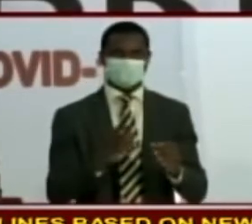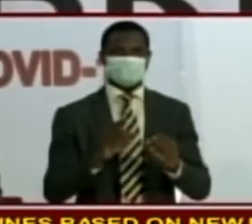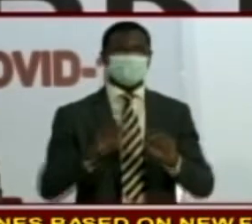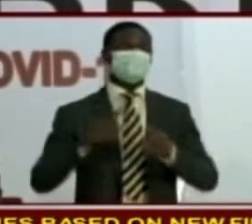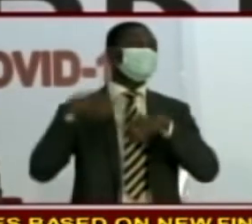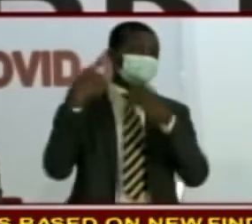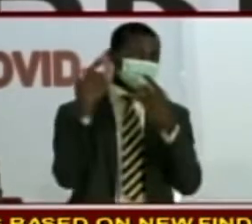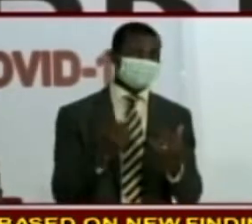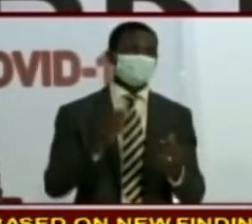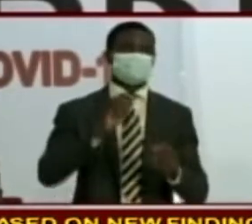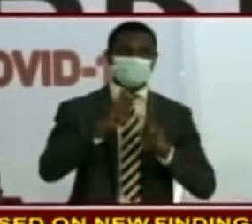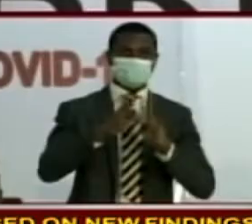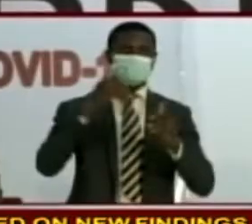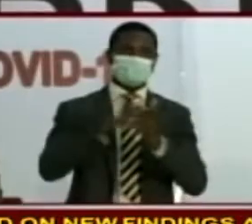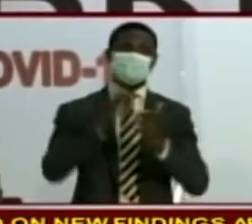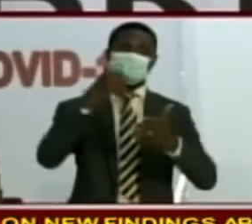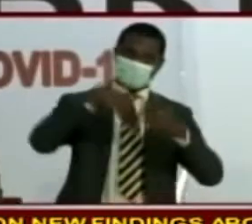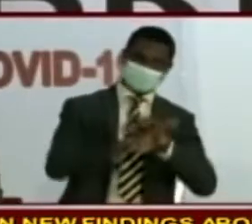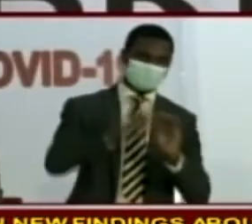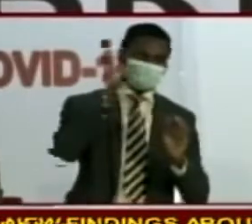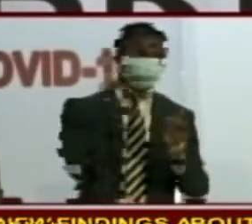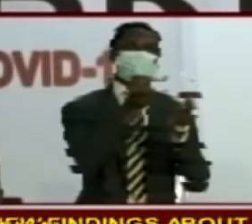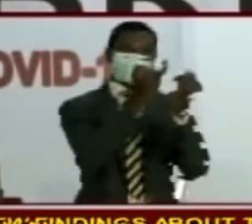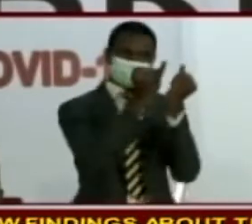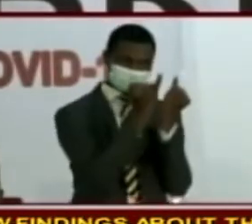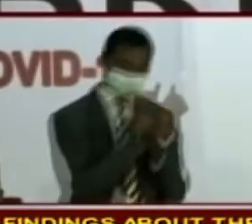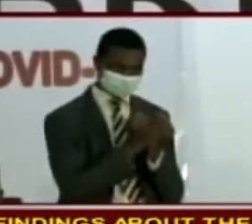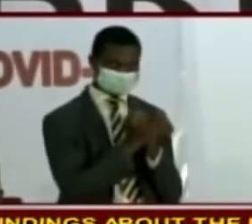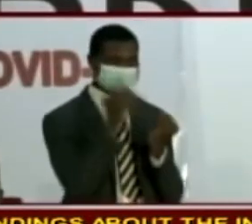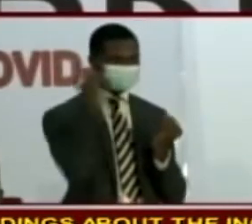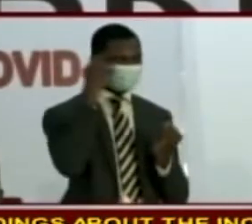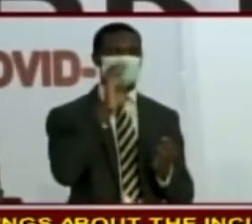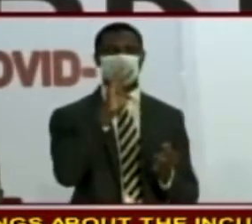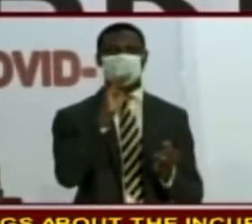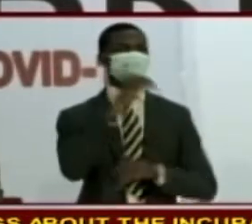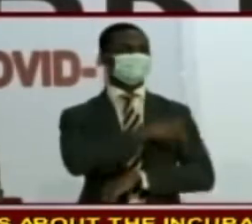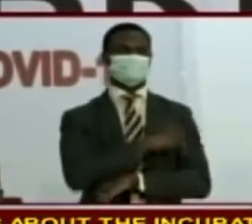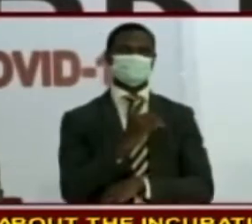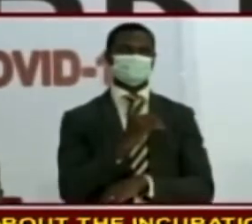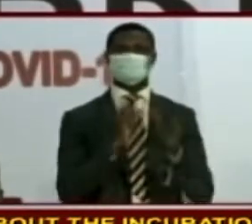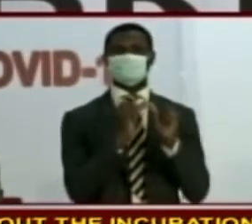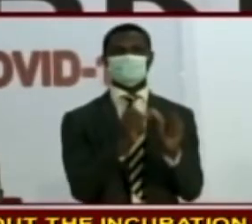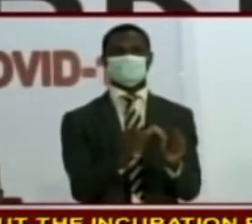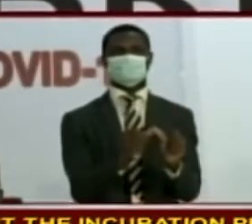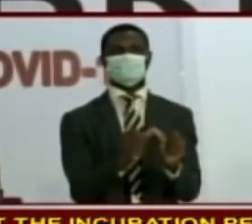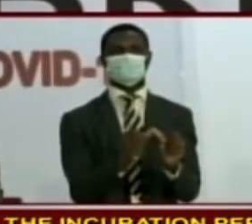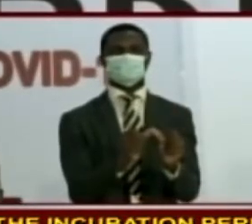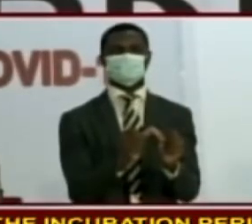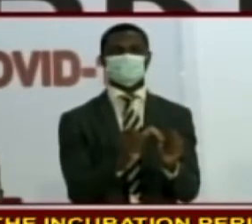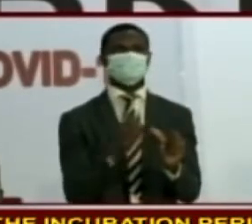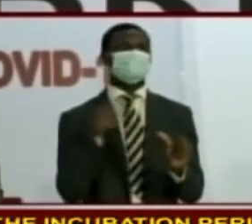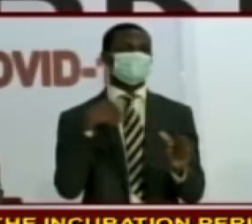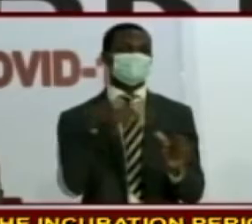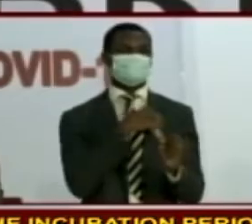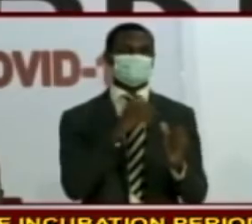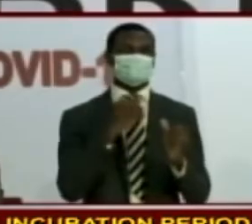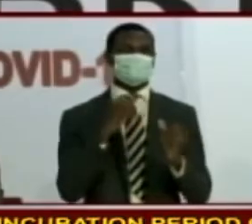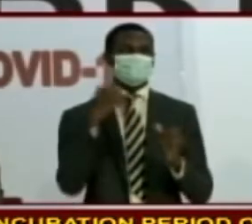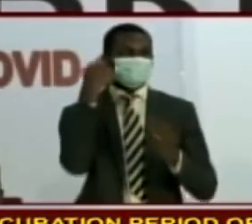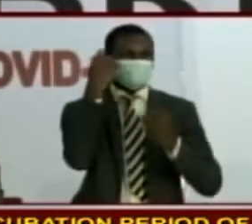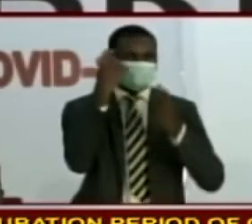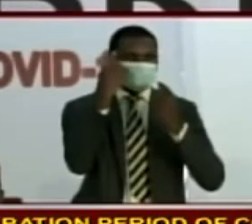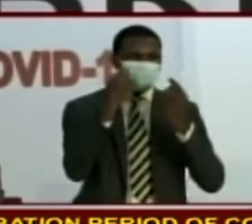are currently quarantined are not going to be discharged on the basis of this proposed changes. We have